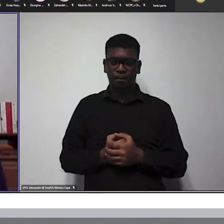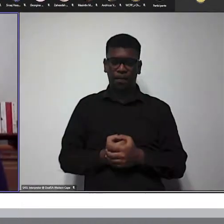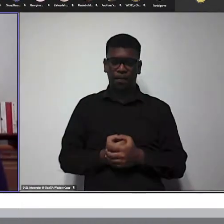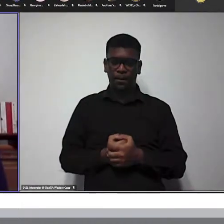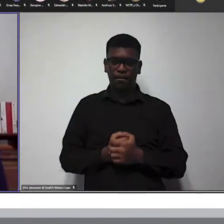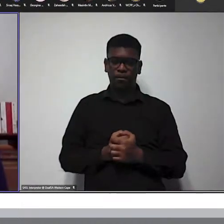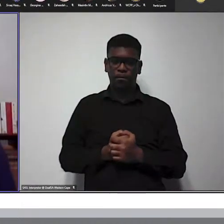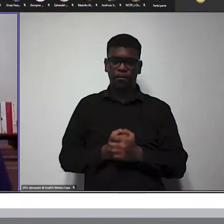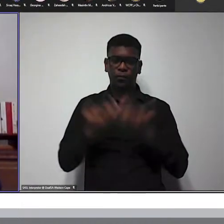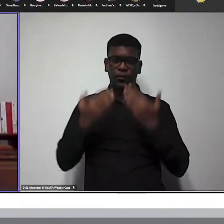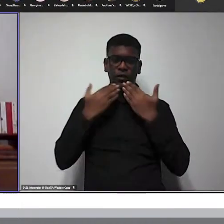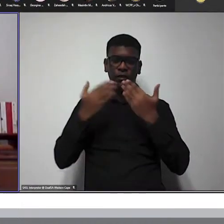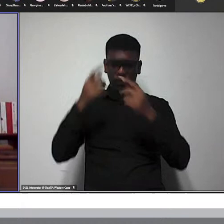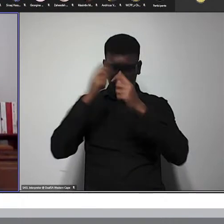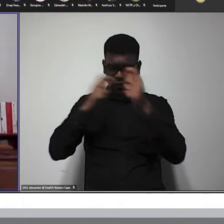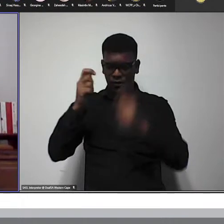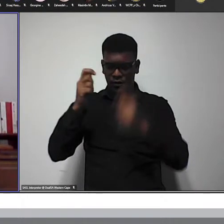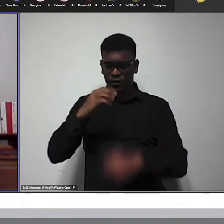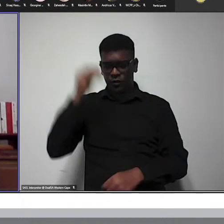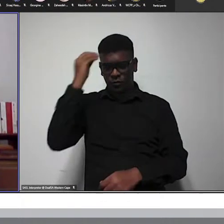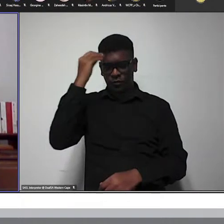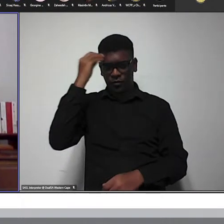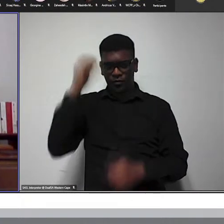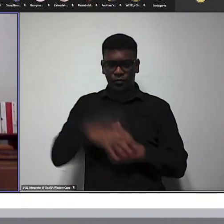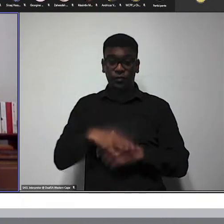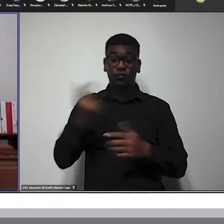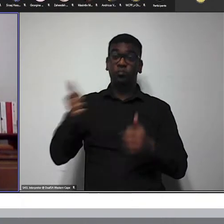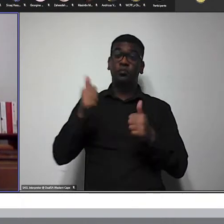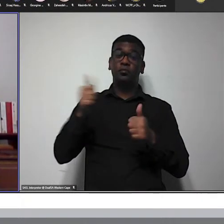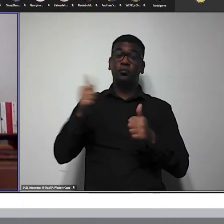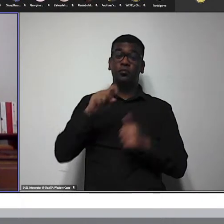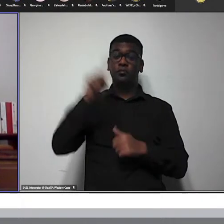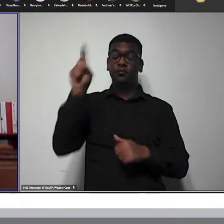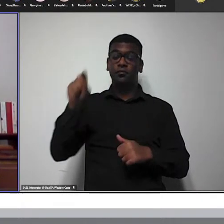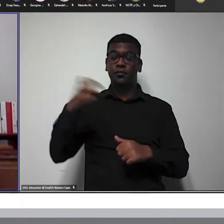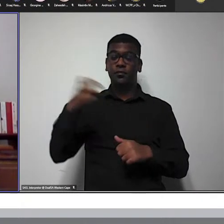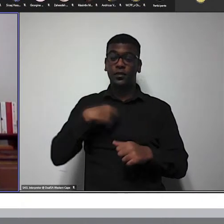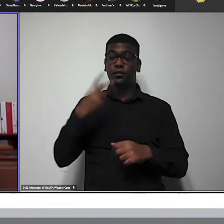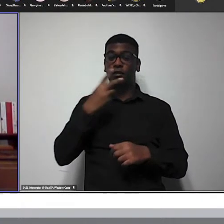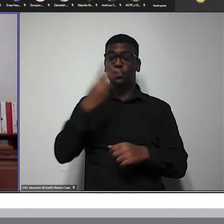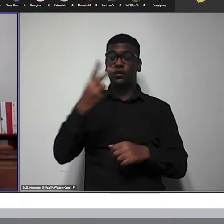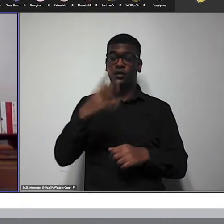Thank you, Honourable Member Van der Westhuizen. It's a very good question, and I'd like to see if Ilse